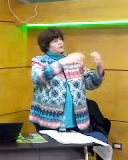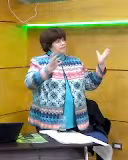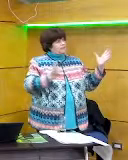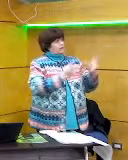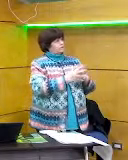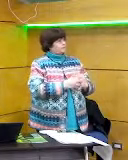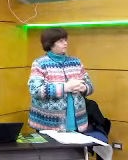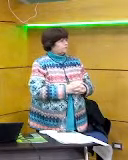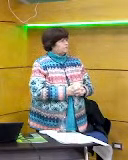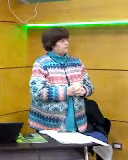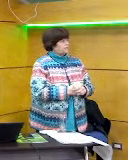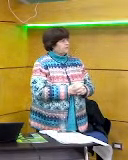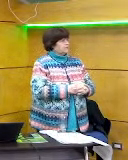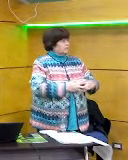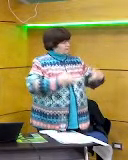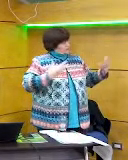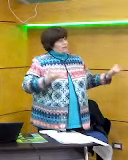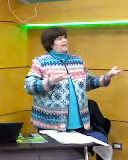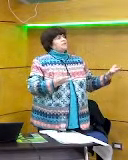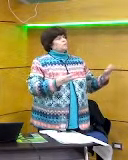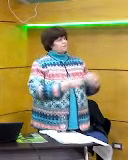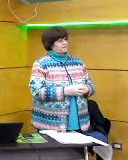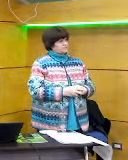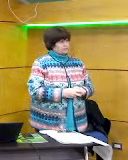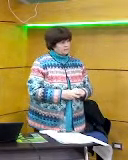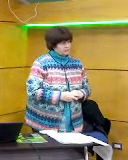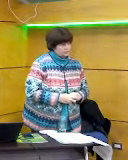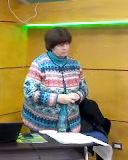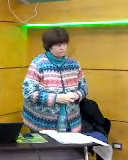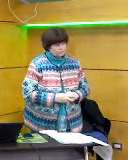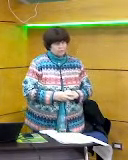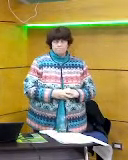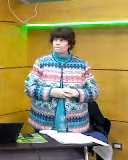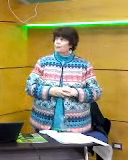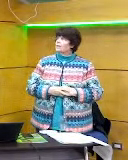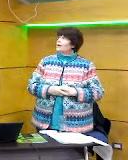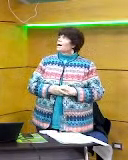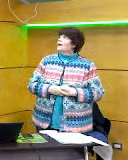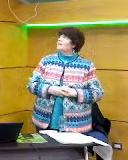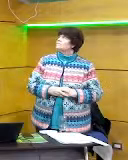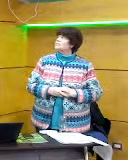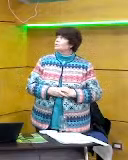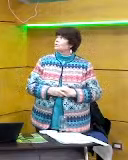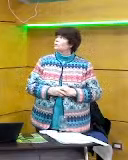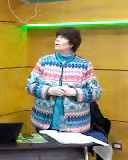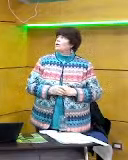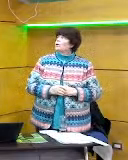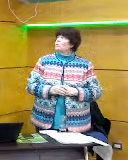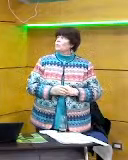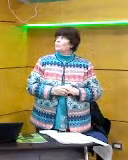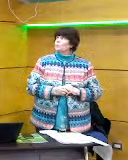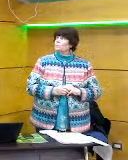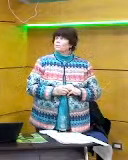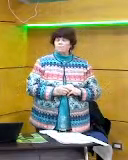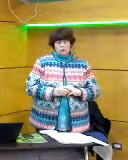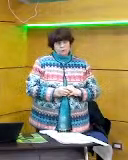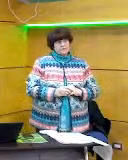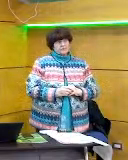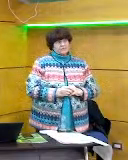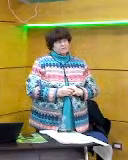year when all of your students are at their best to perform. And so what